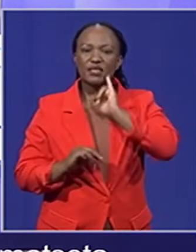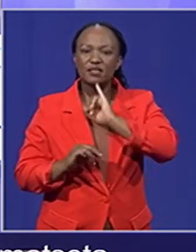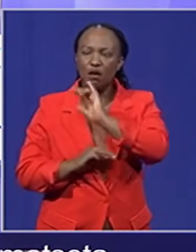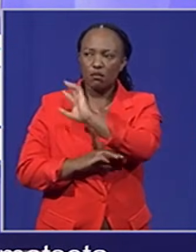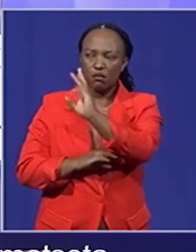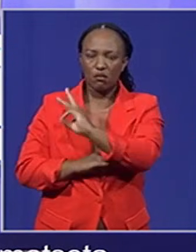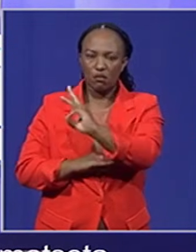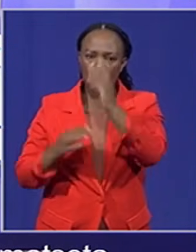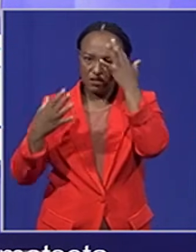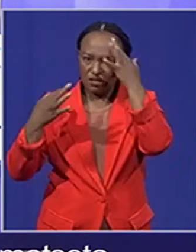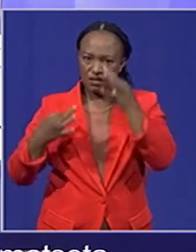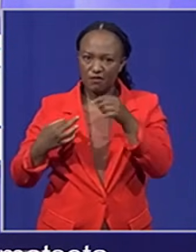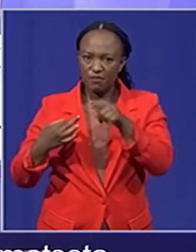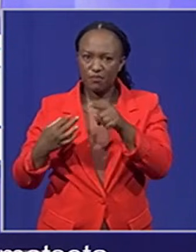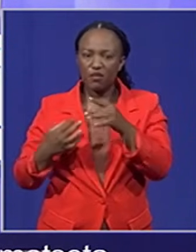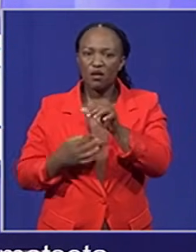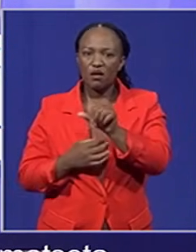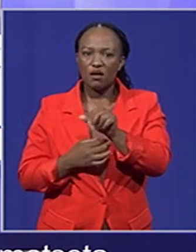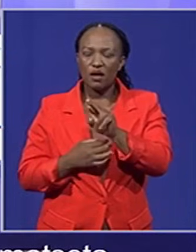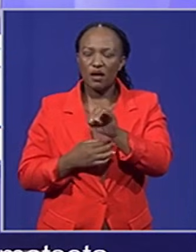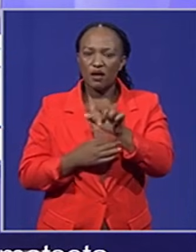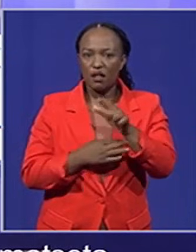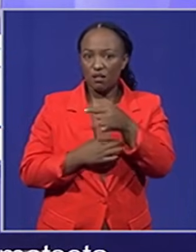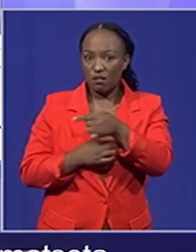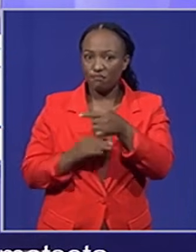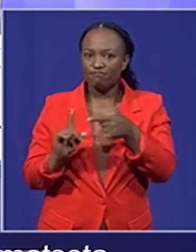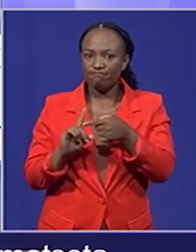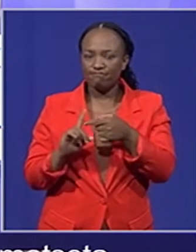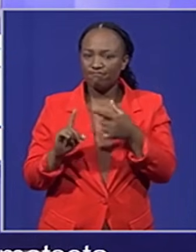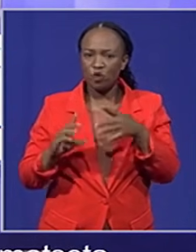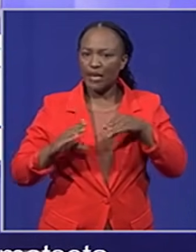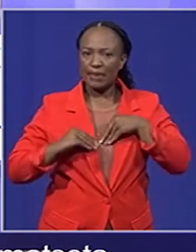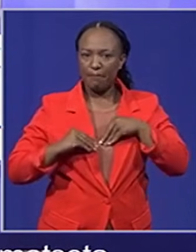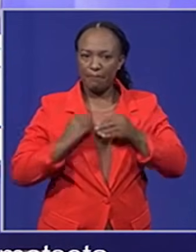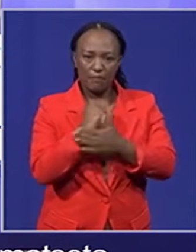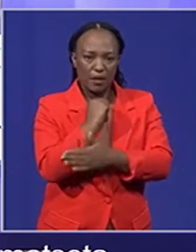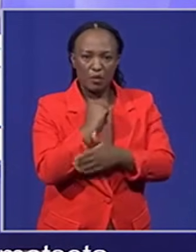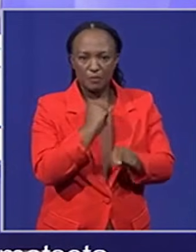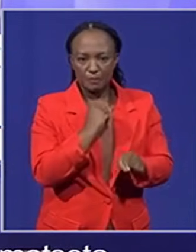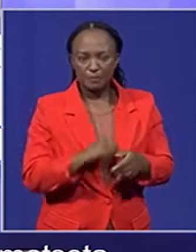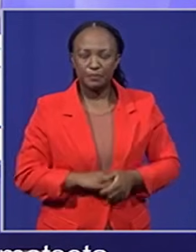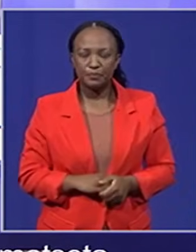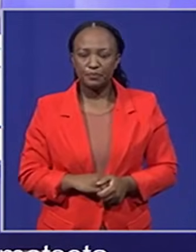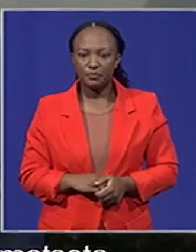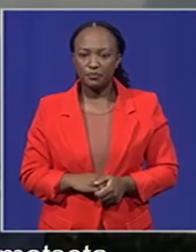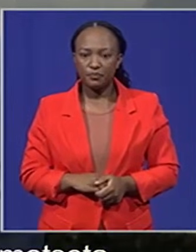ka sephetho sa yona sa go tsebiša Ariel Saidman bjalo ka motho yo a sa amogelego ka nageng.